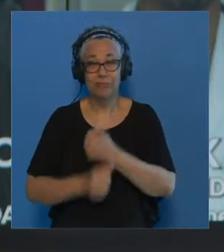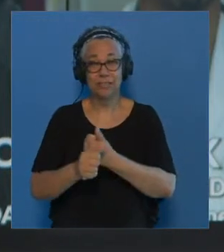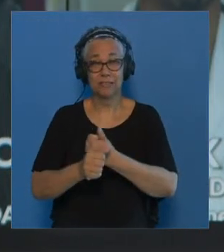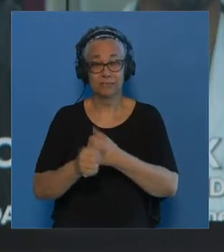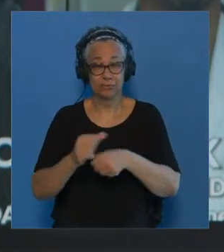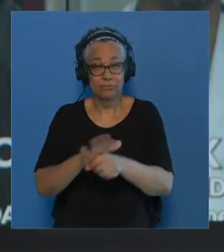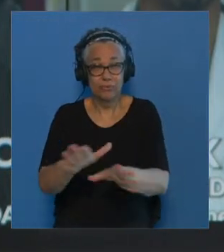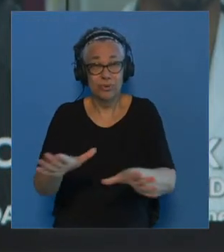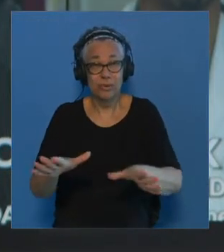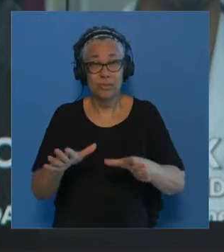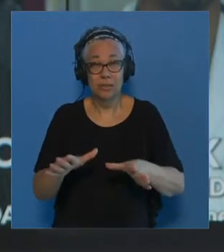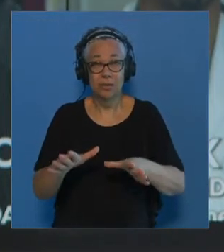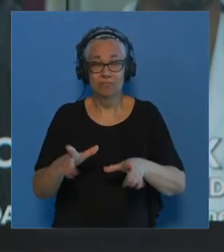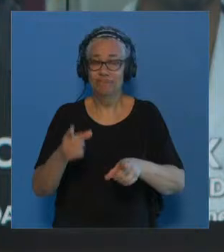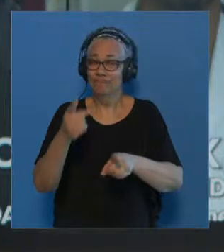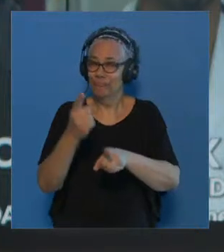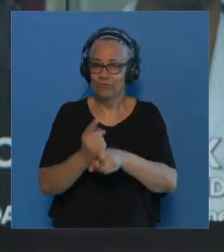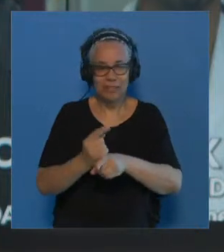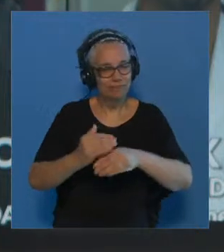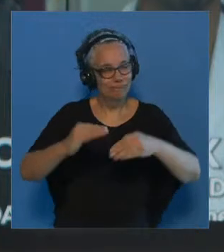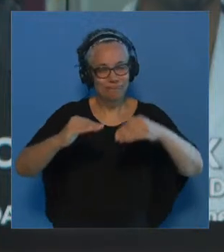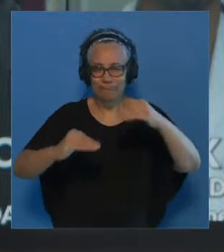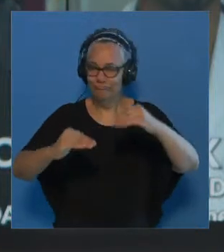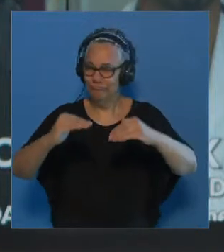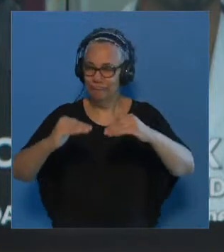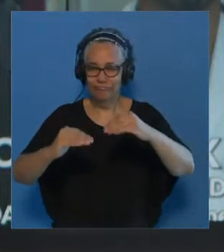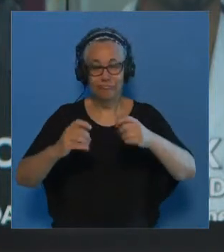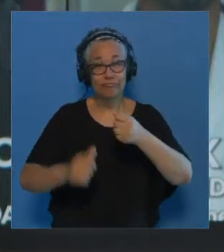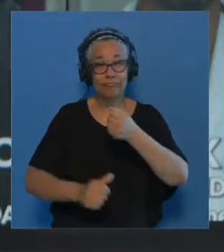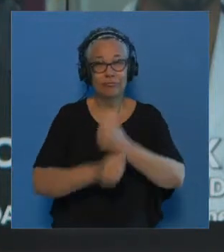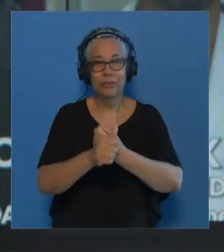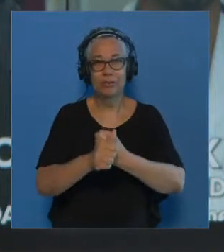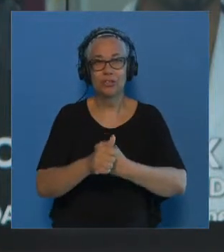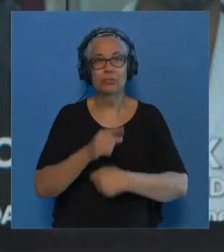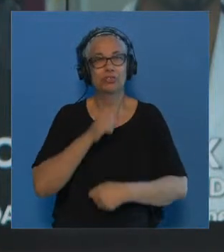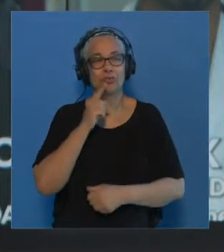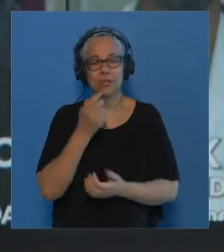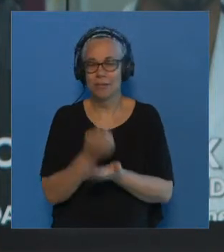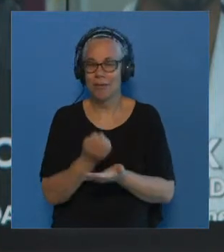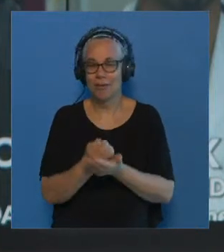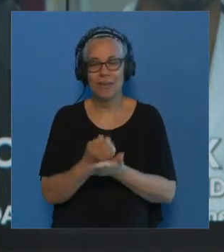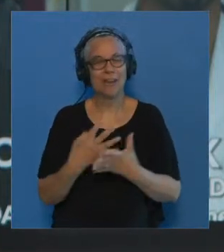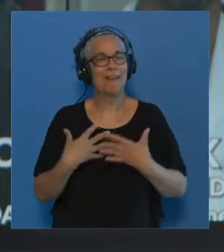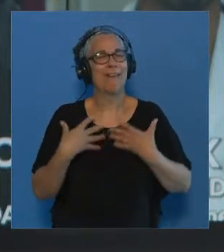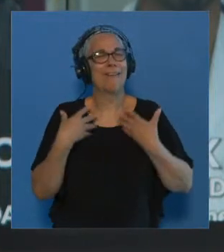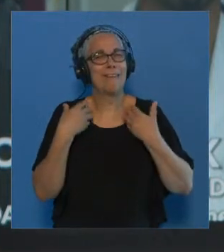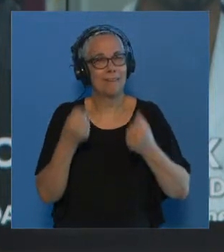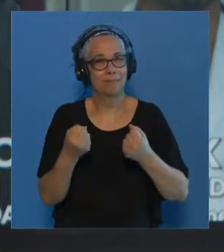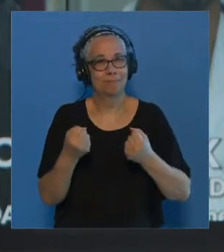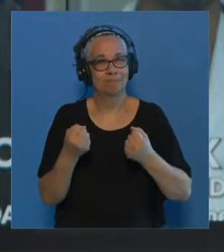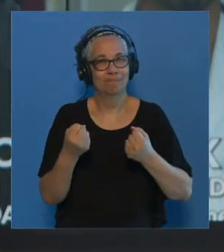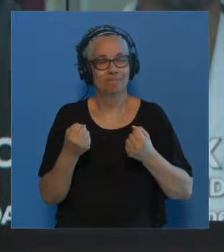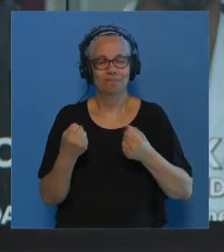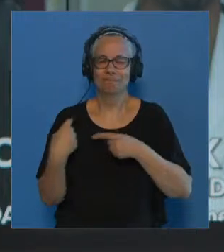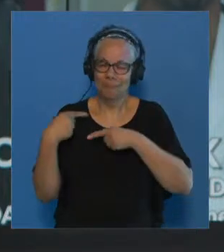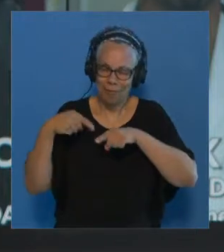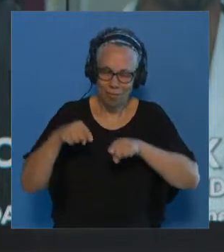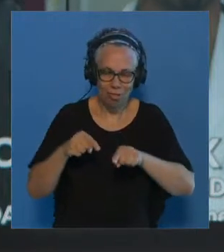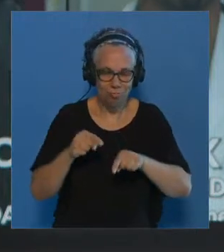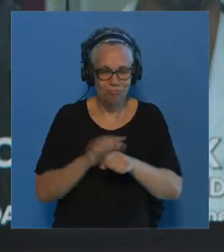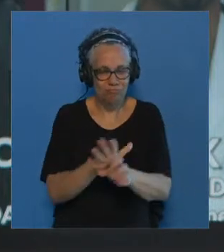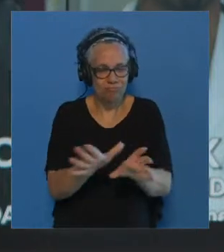presents, appropriately balance those risks to ensure that our economy can recover while we keep the virus in